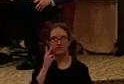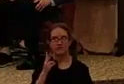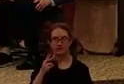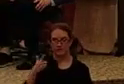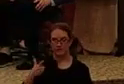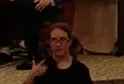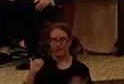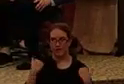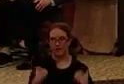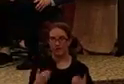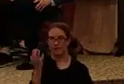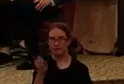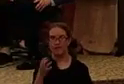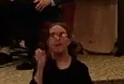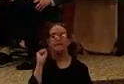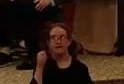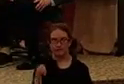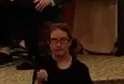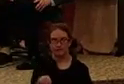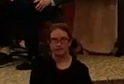gun I had in my hand? He said, yes, sir.